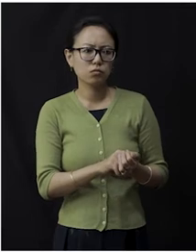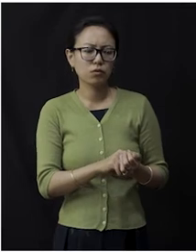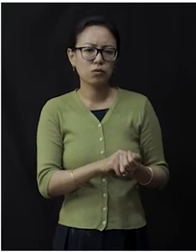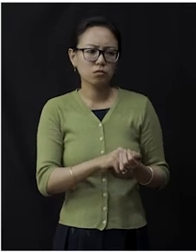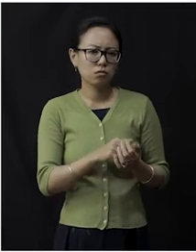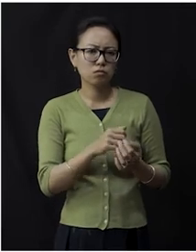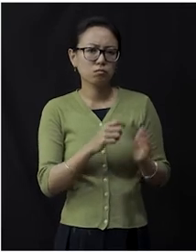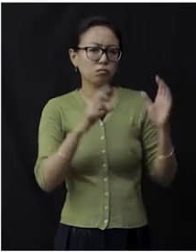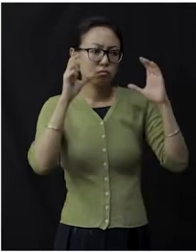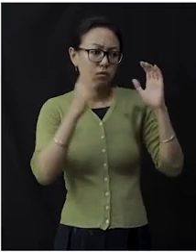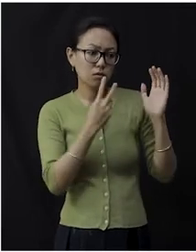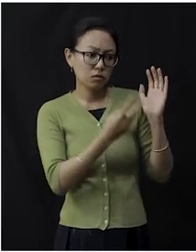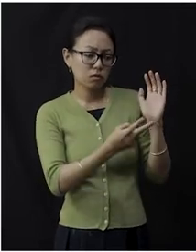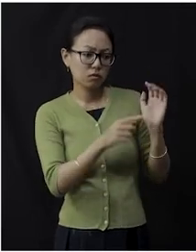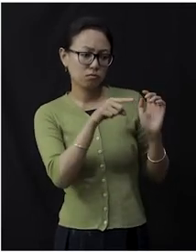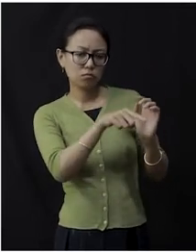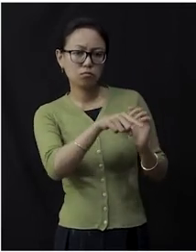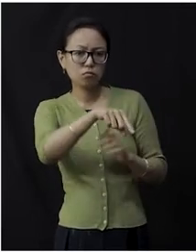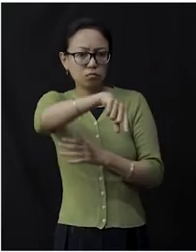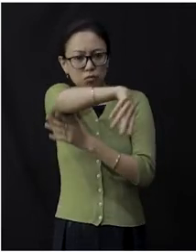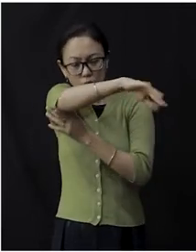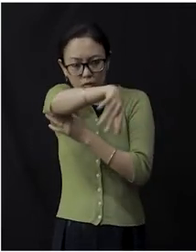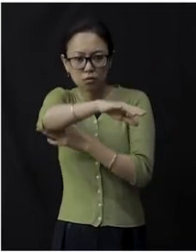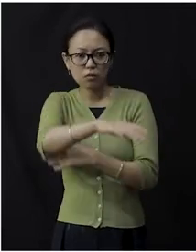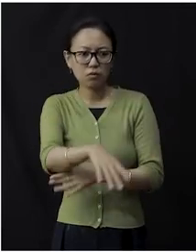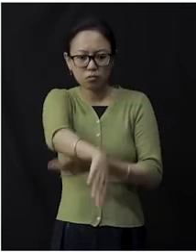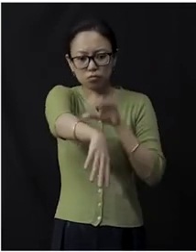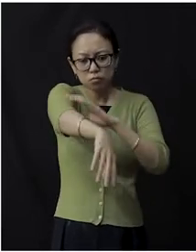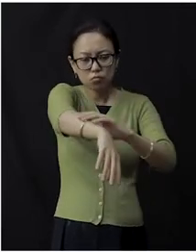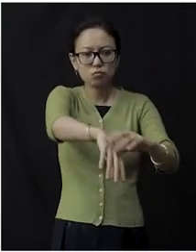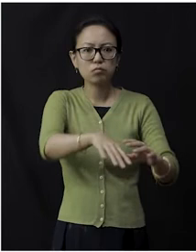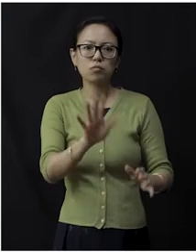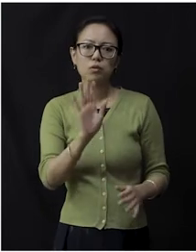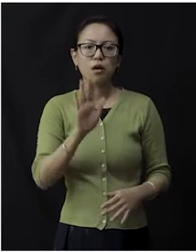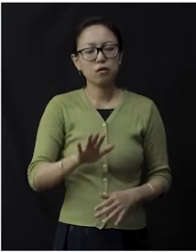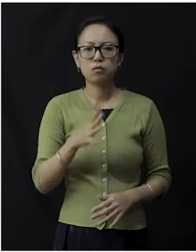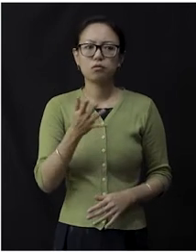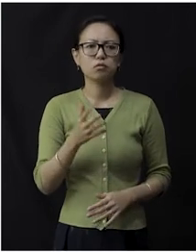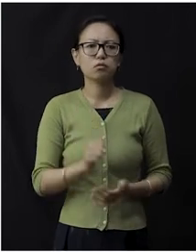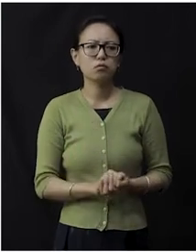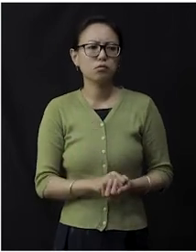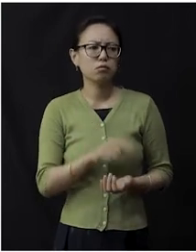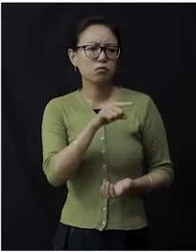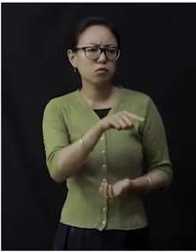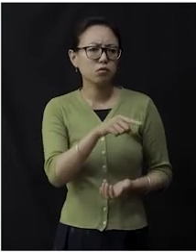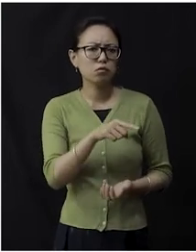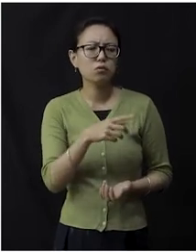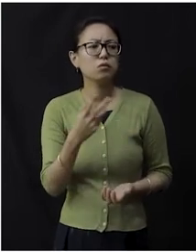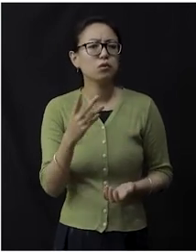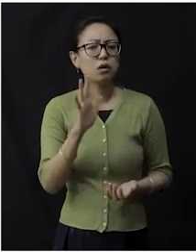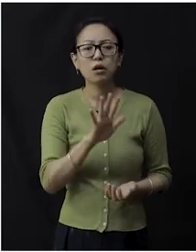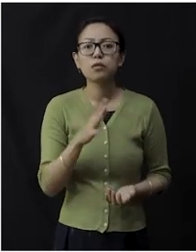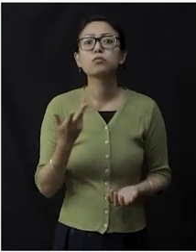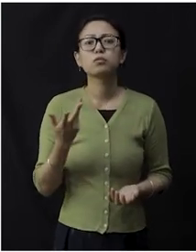a trunk. So, was it like it's like a magic that it doesn't have a trunk,